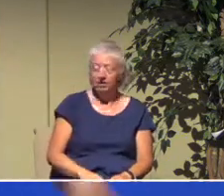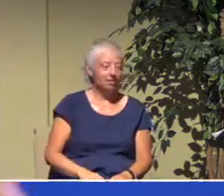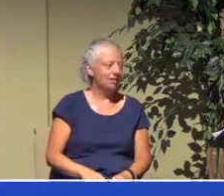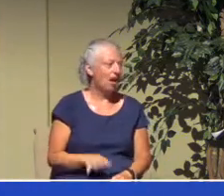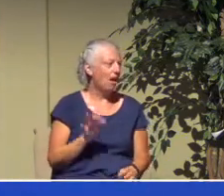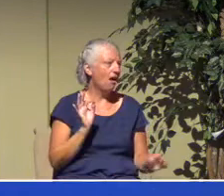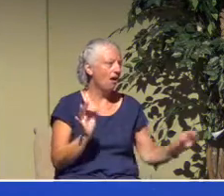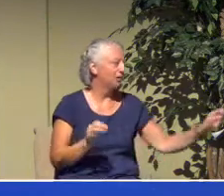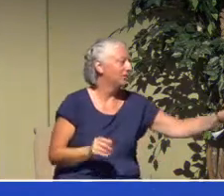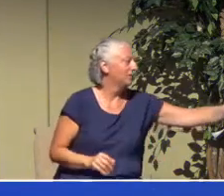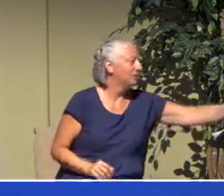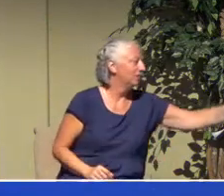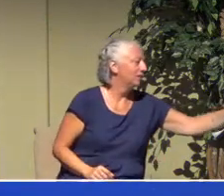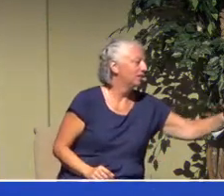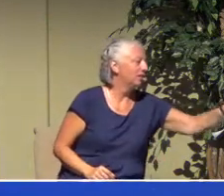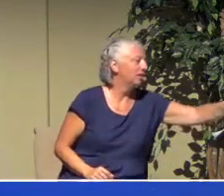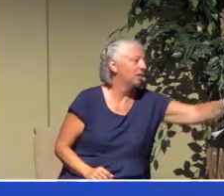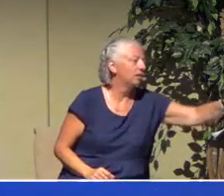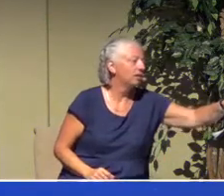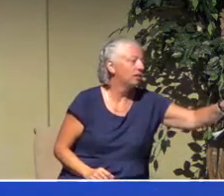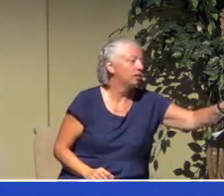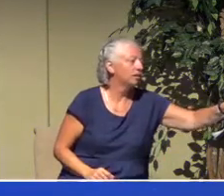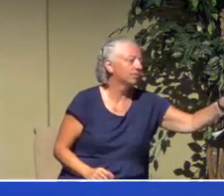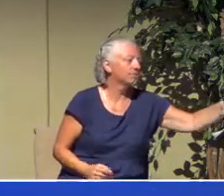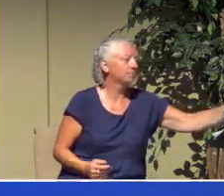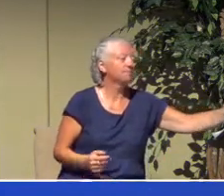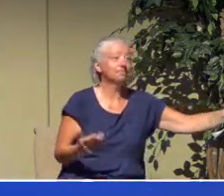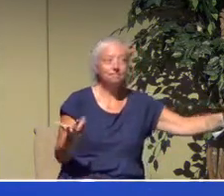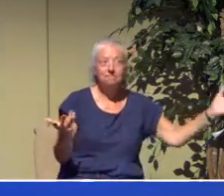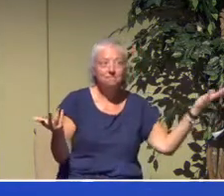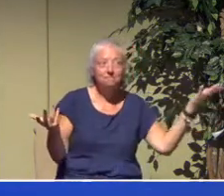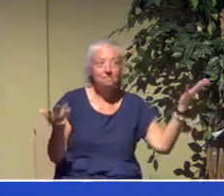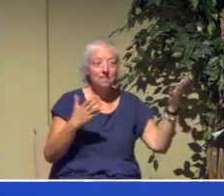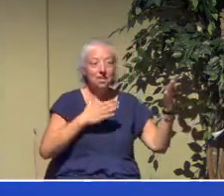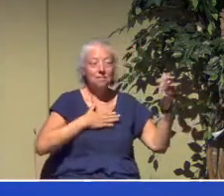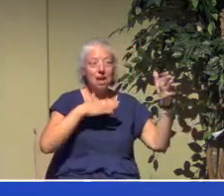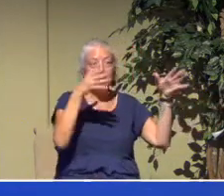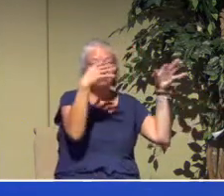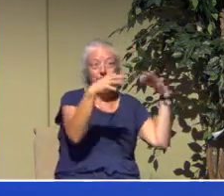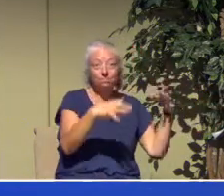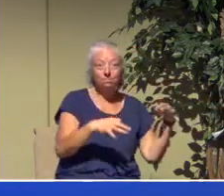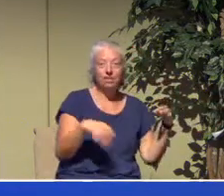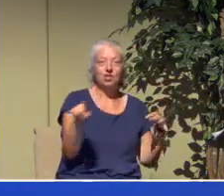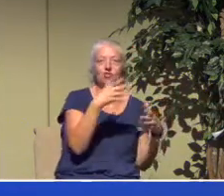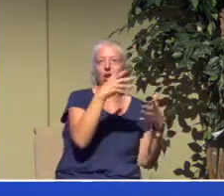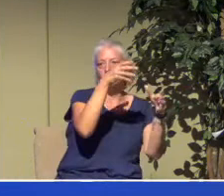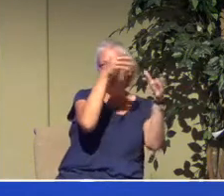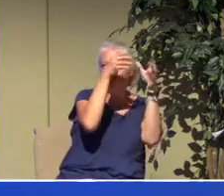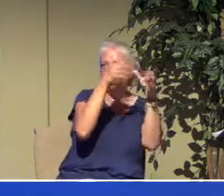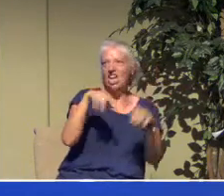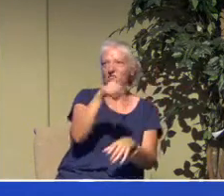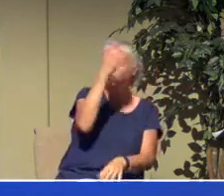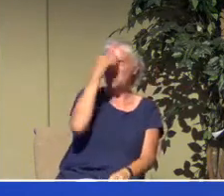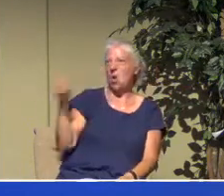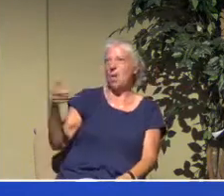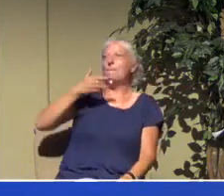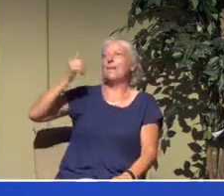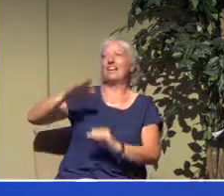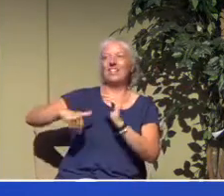Yes. All right. Well, then I don't need to, everything I'm about to say, you're going to know because you know him better than I do.